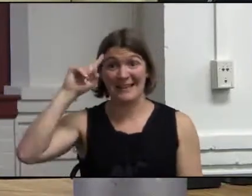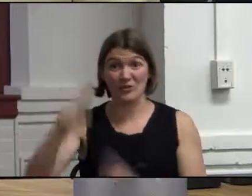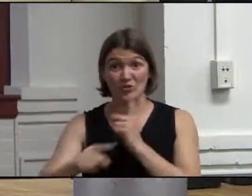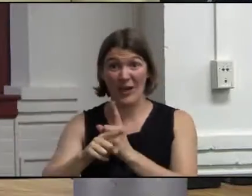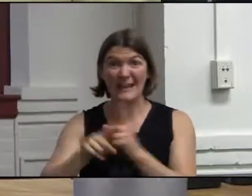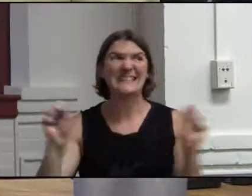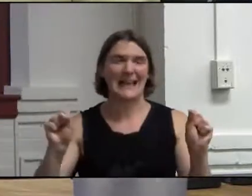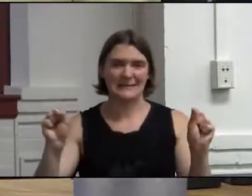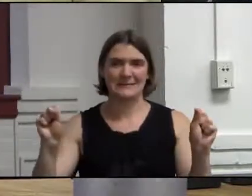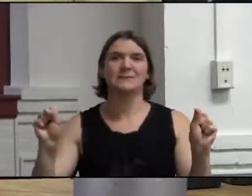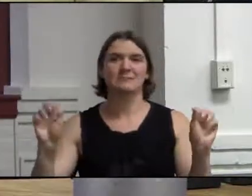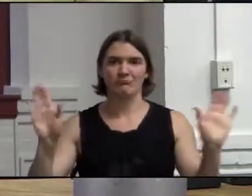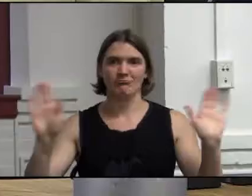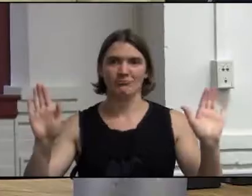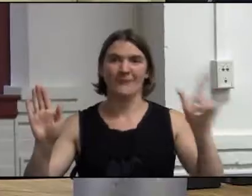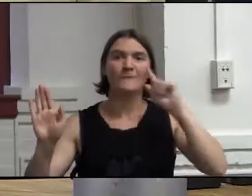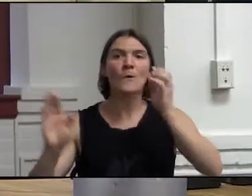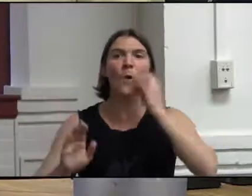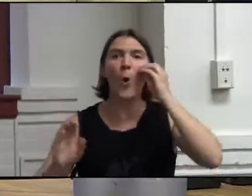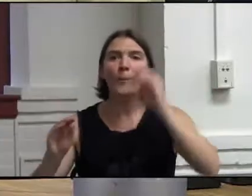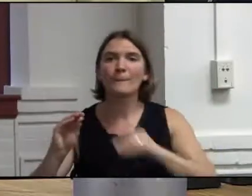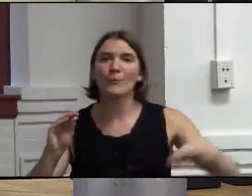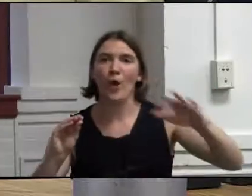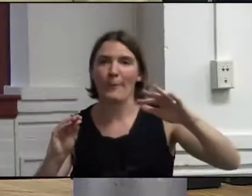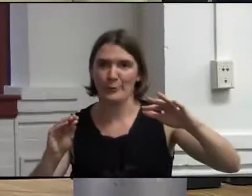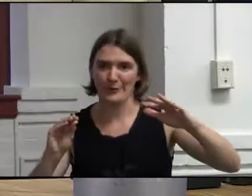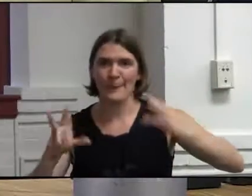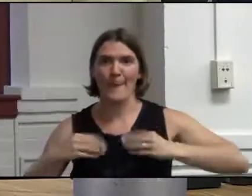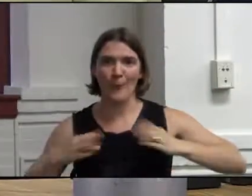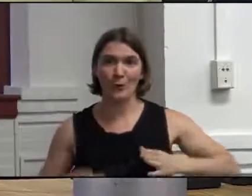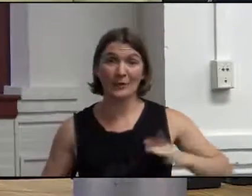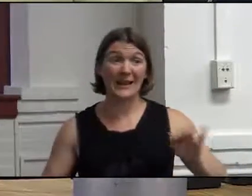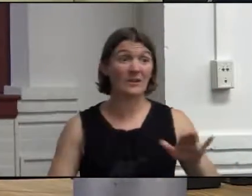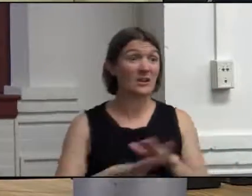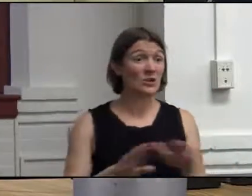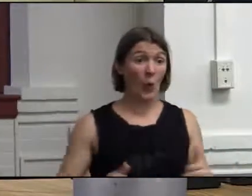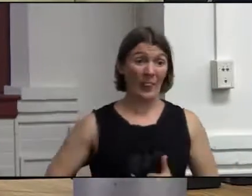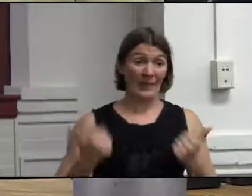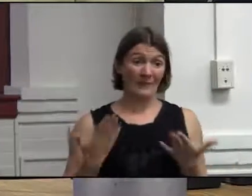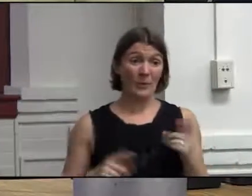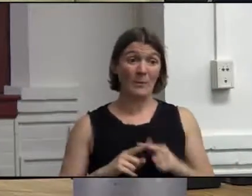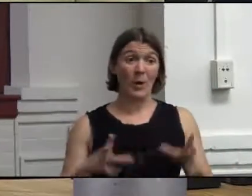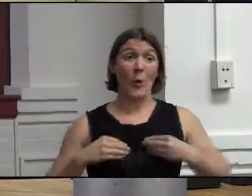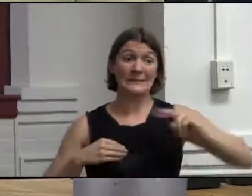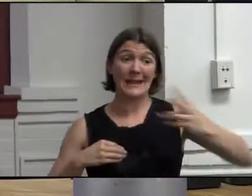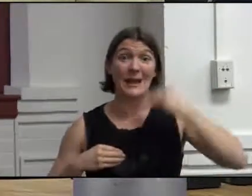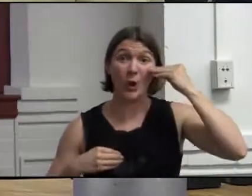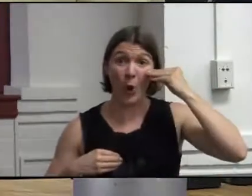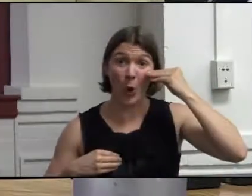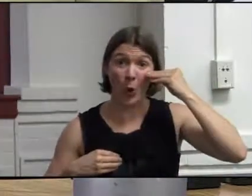That's correct. These are for residential property owners, and for the non-residential on the state level, it's